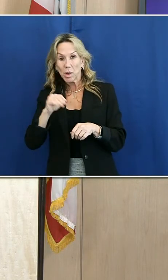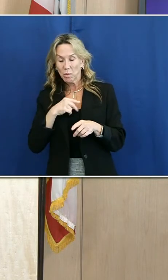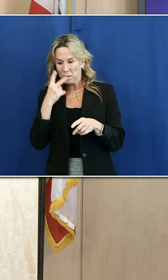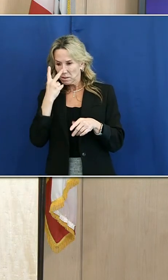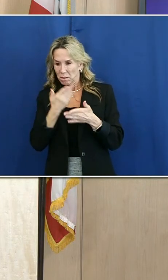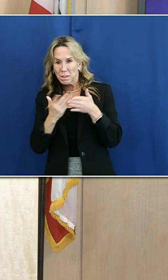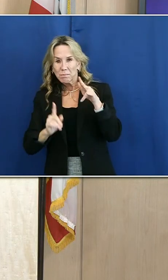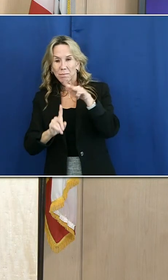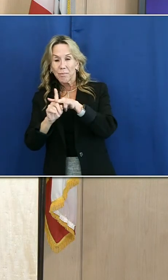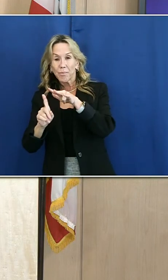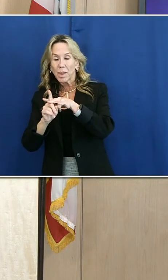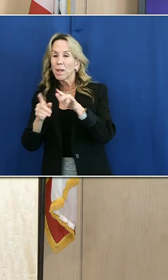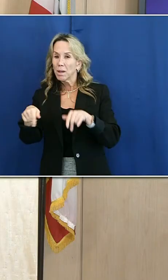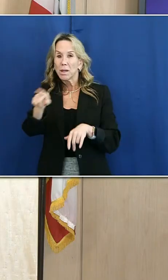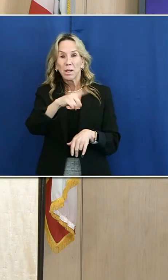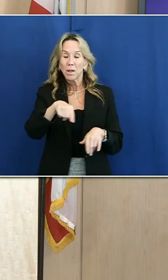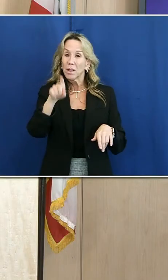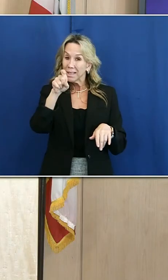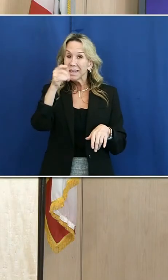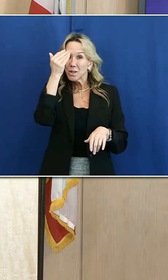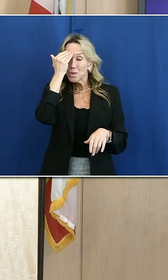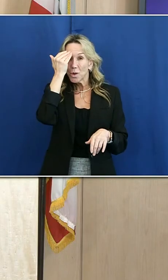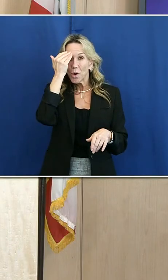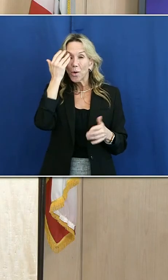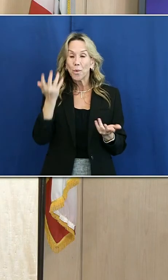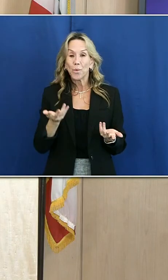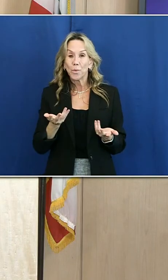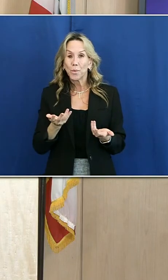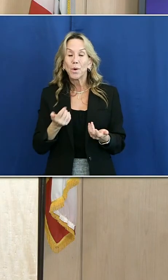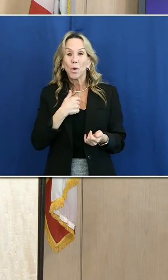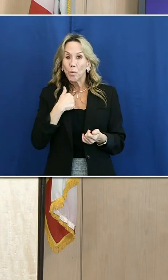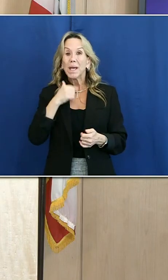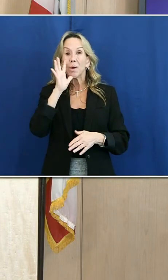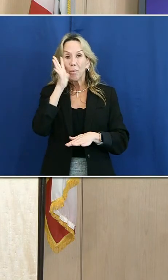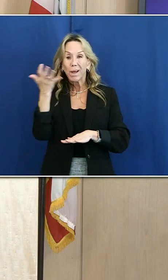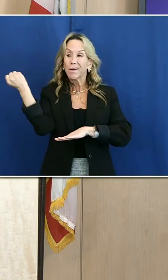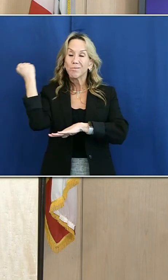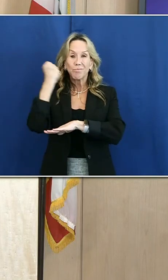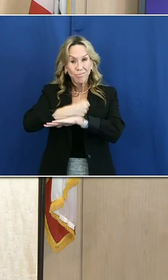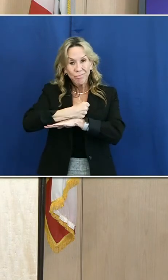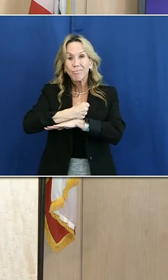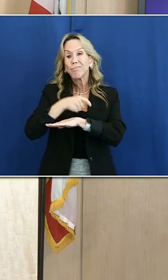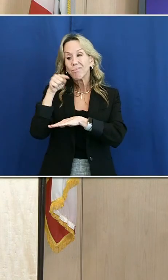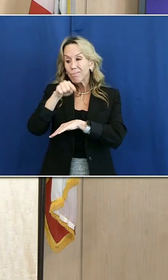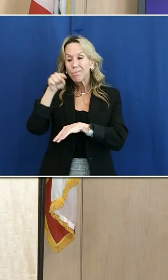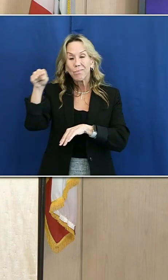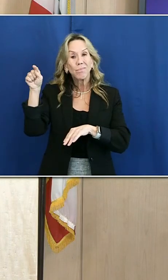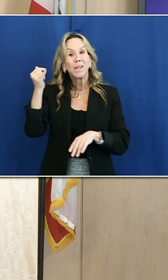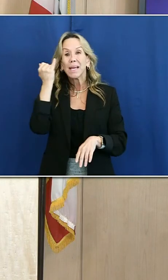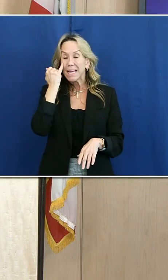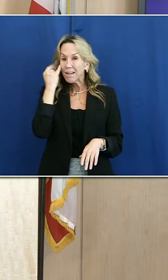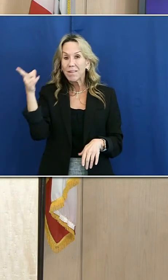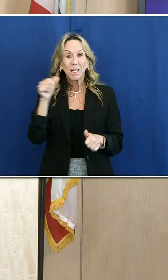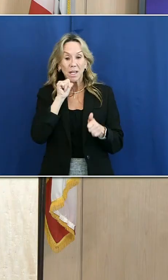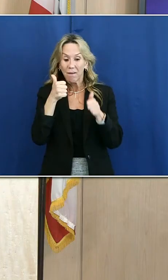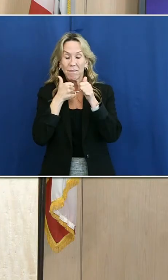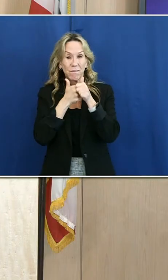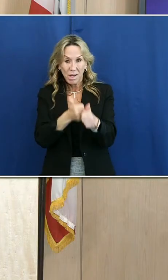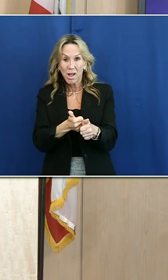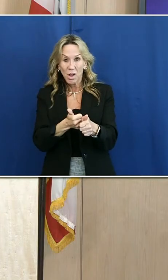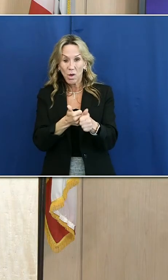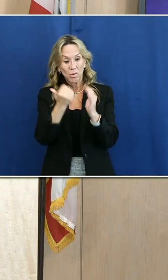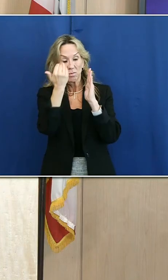be clear that we will shut down entities if they are not following